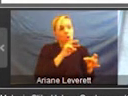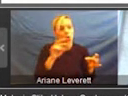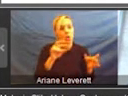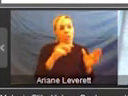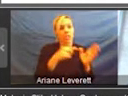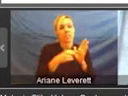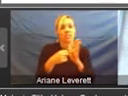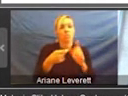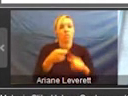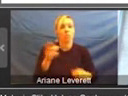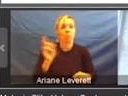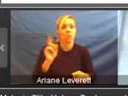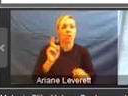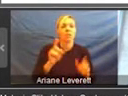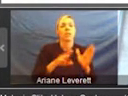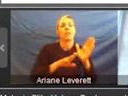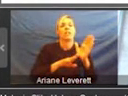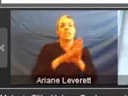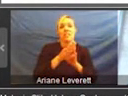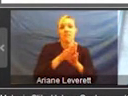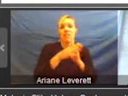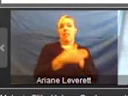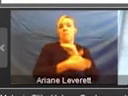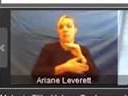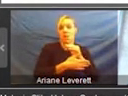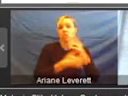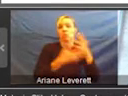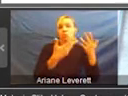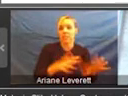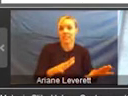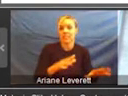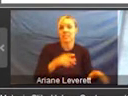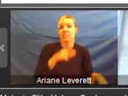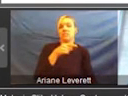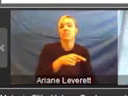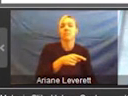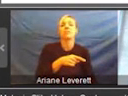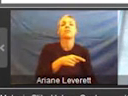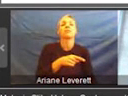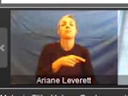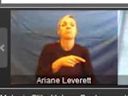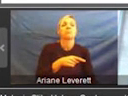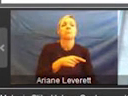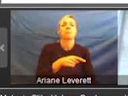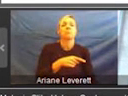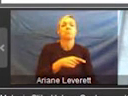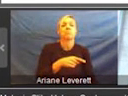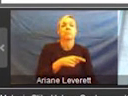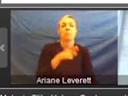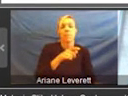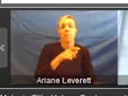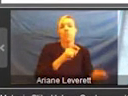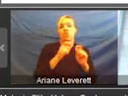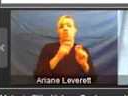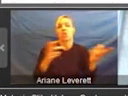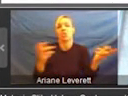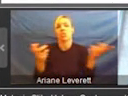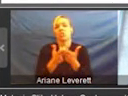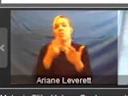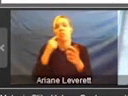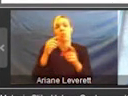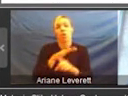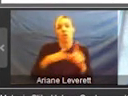developed countries, but also promising examples that are can potentially